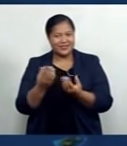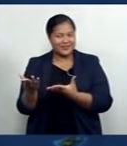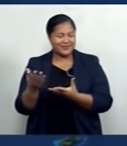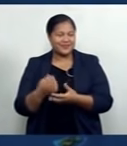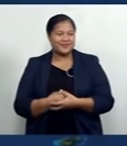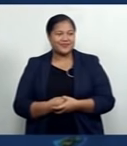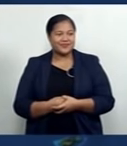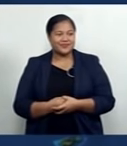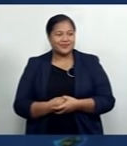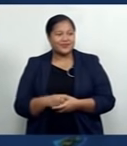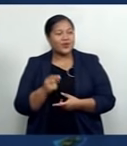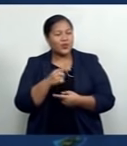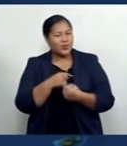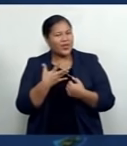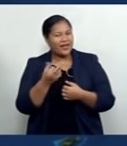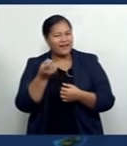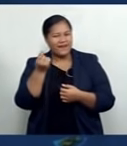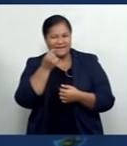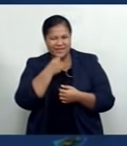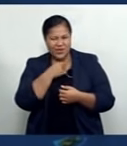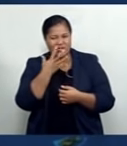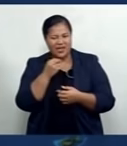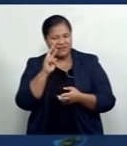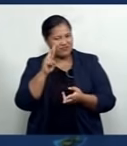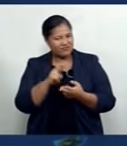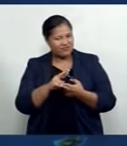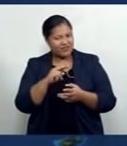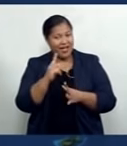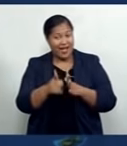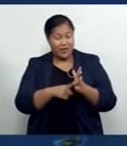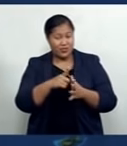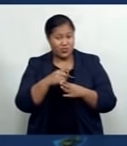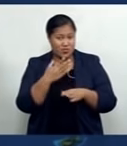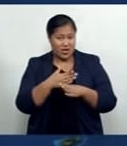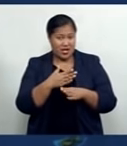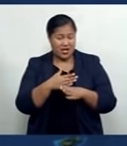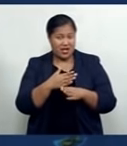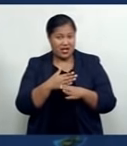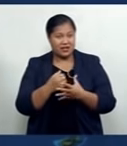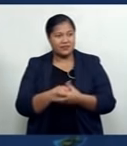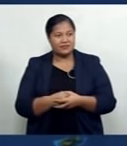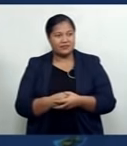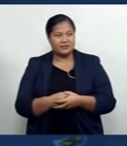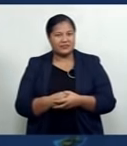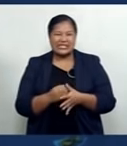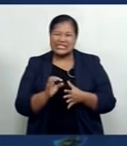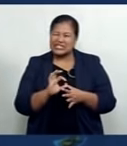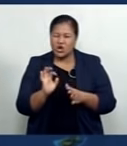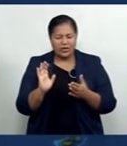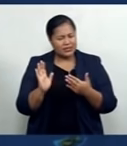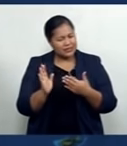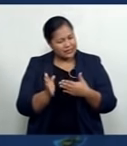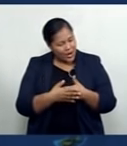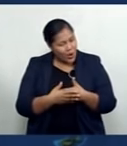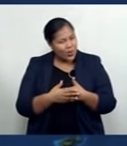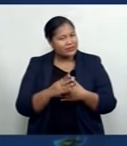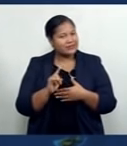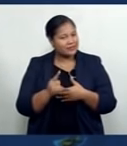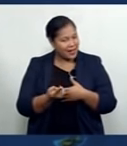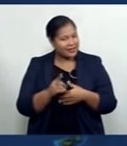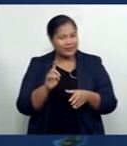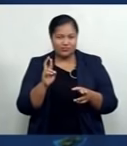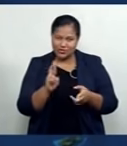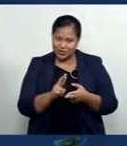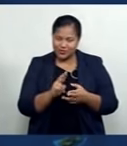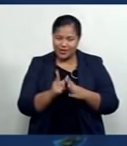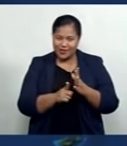a few that have either reduced hours, not necessarily closed down permanently, but I don't